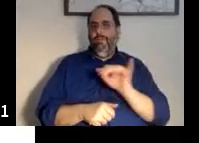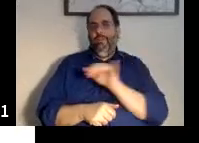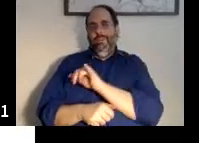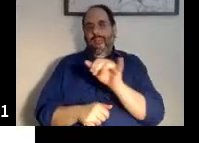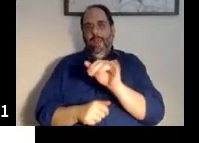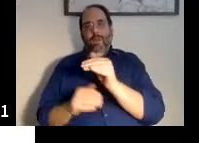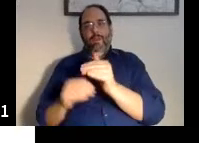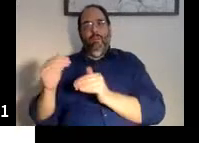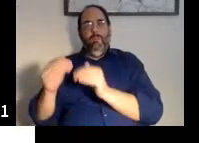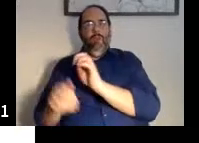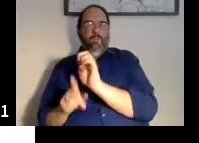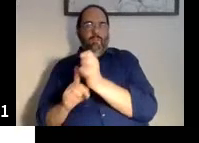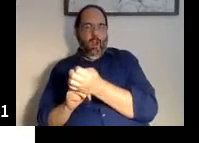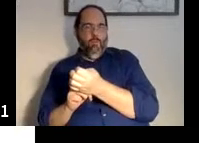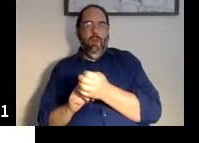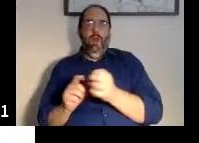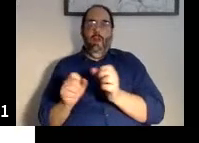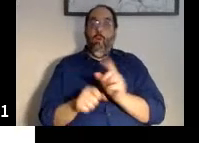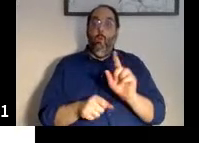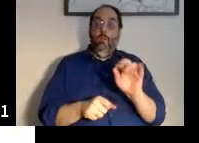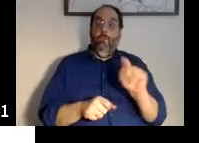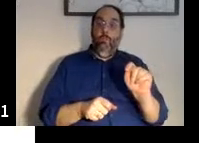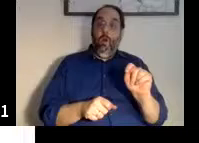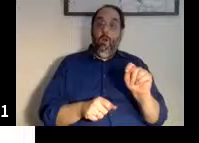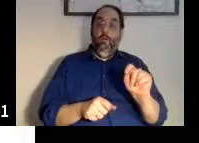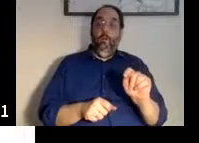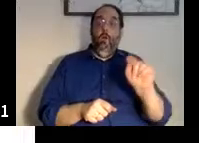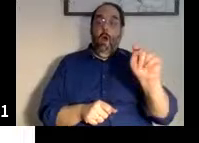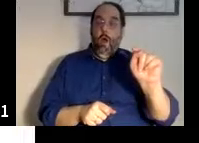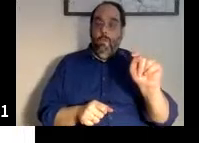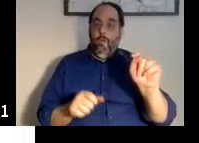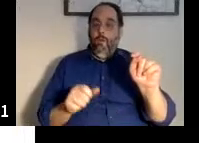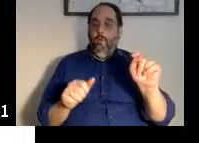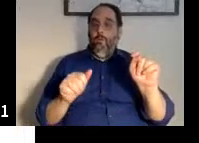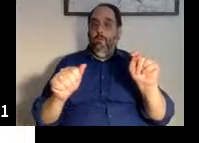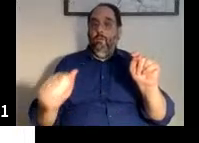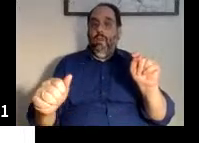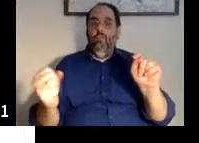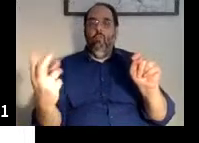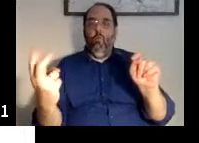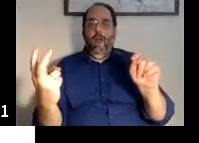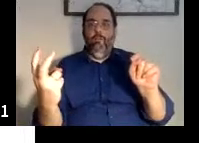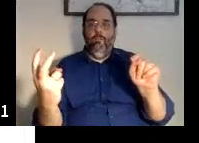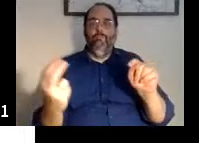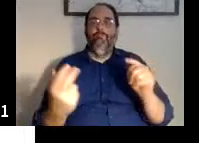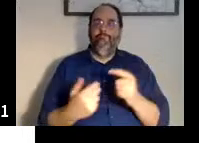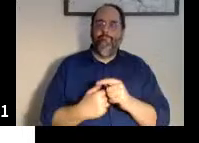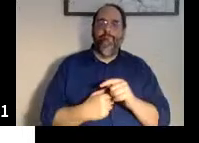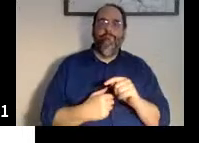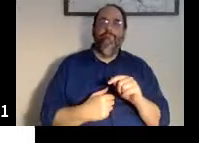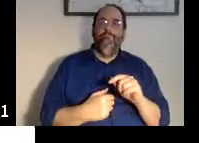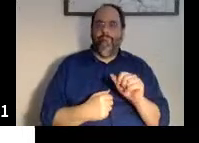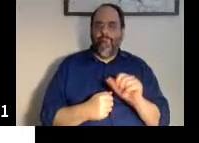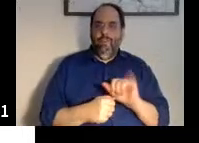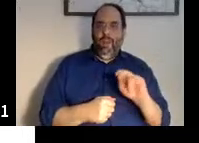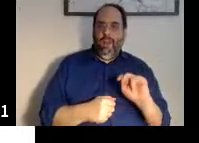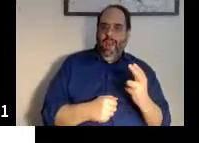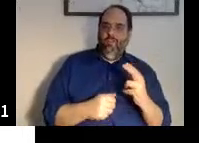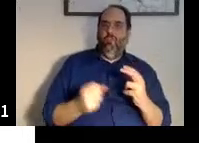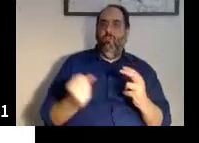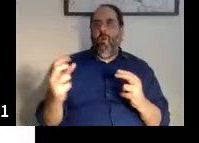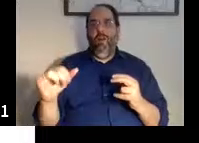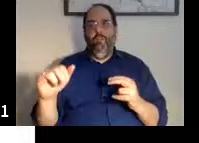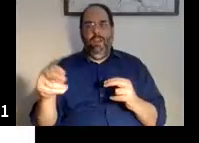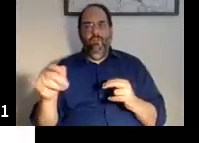For every 1 foot you go up, you run out 12, or every inch you go up, you run out 12 inches. The ramp rise